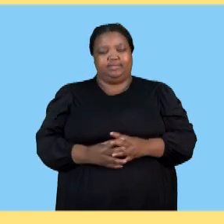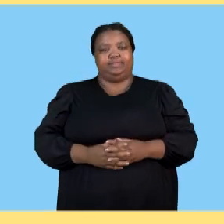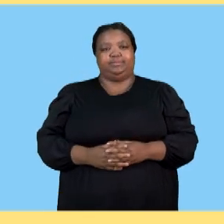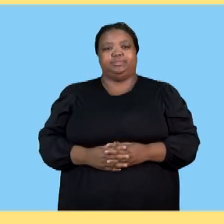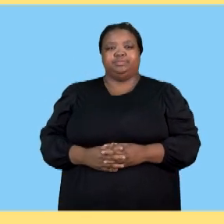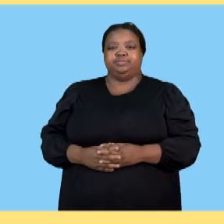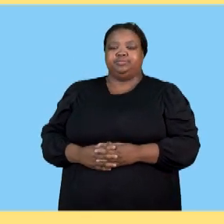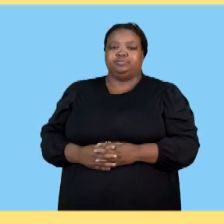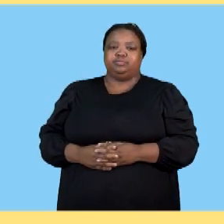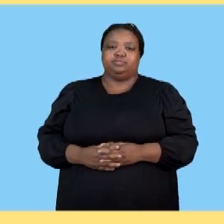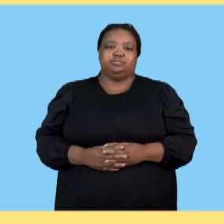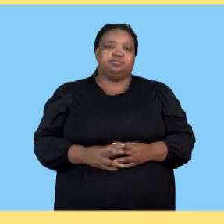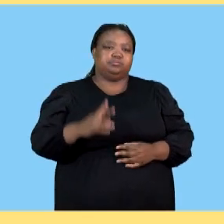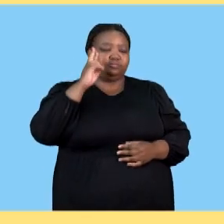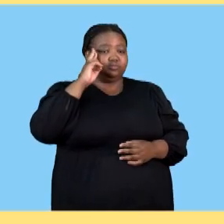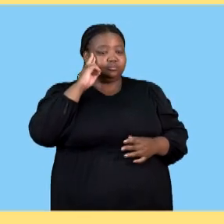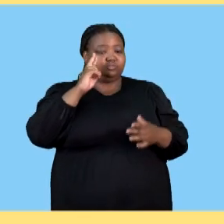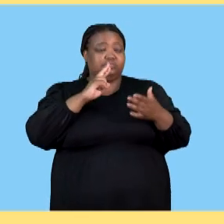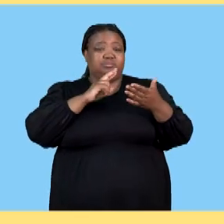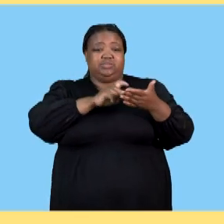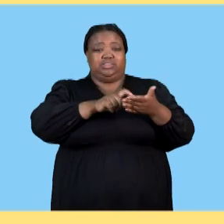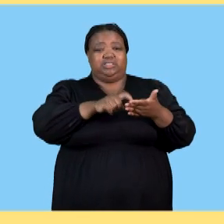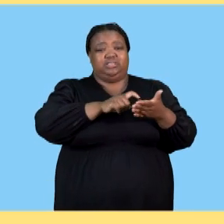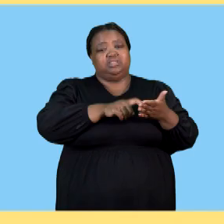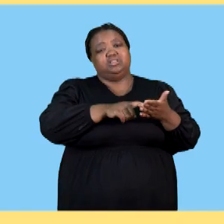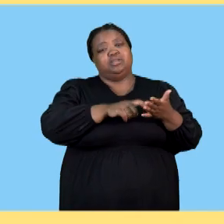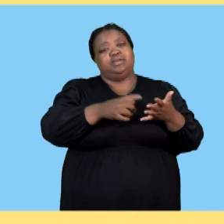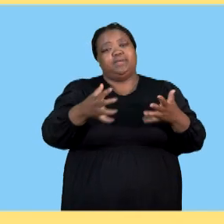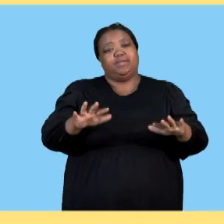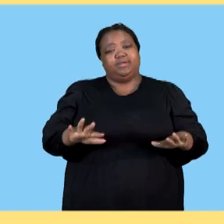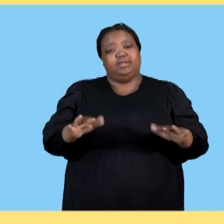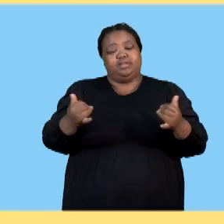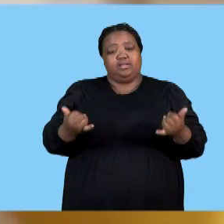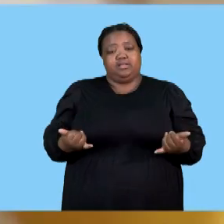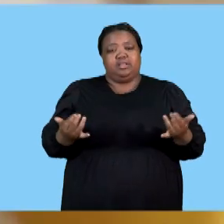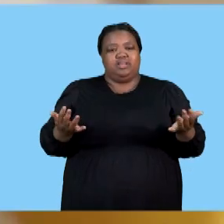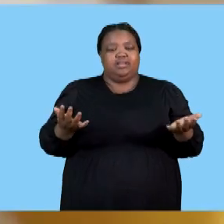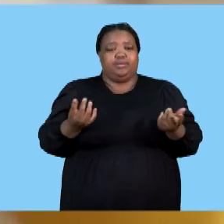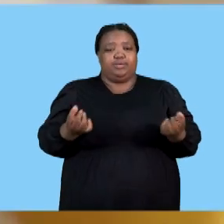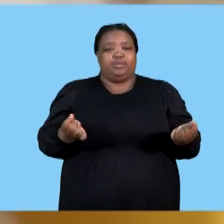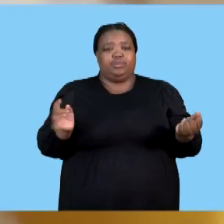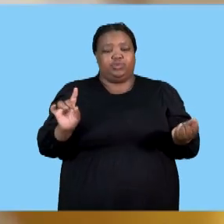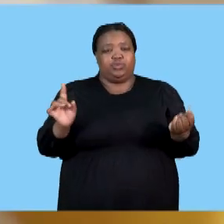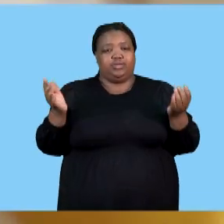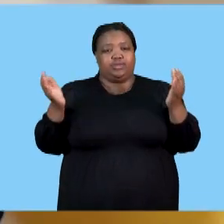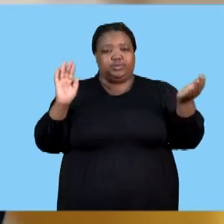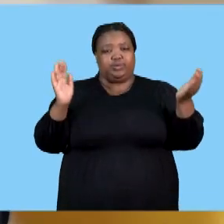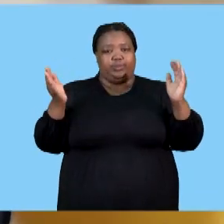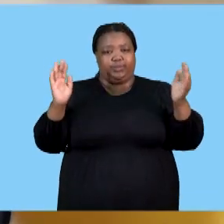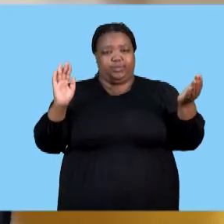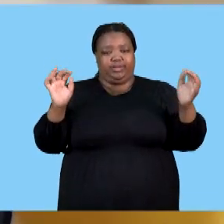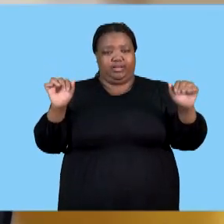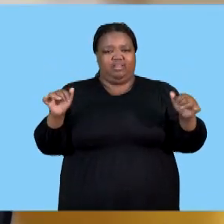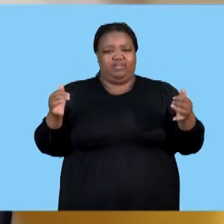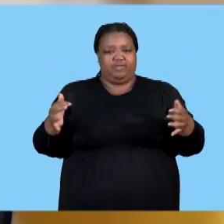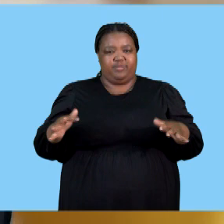9.85%. Remember, after you have calculated, the next thing you need to do is to compare, and then you comment.